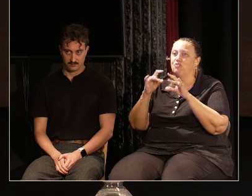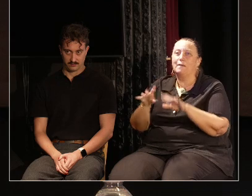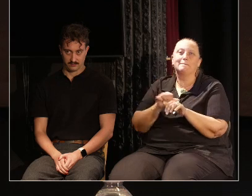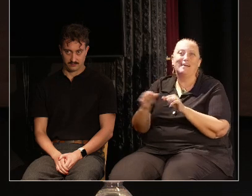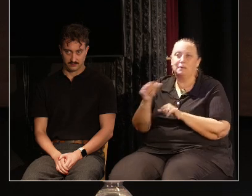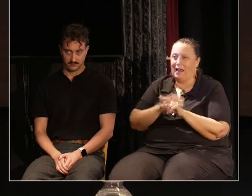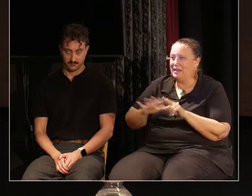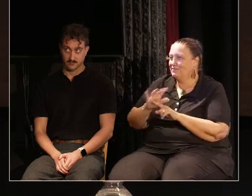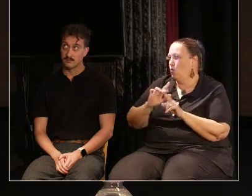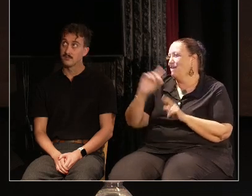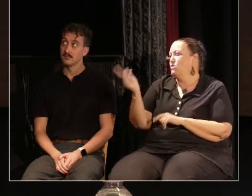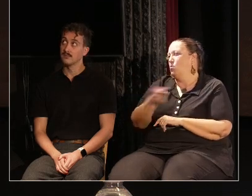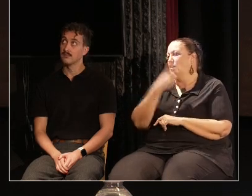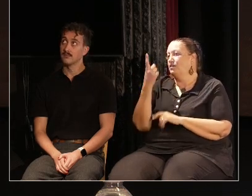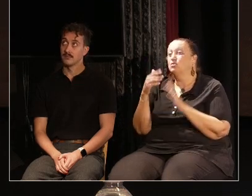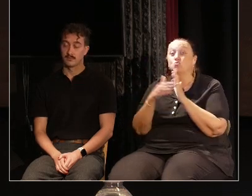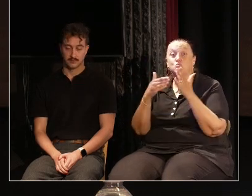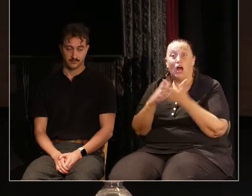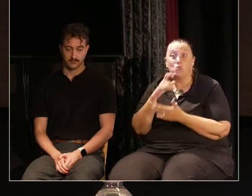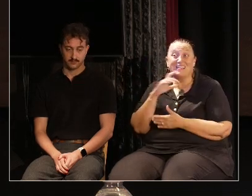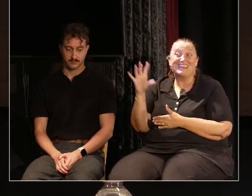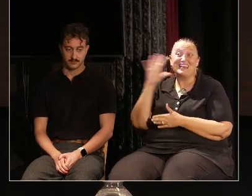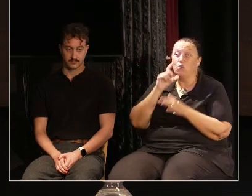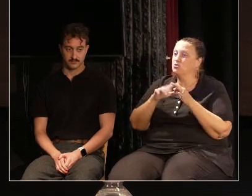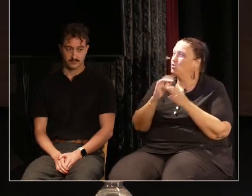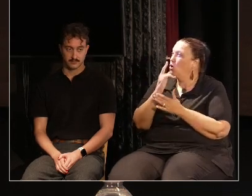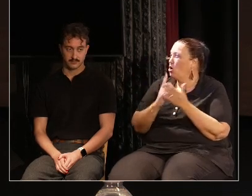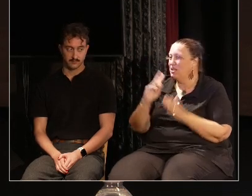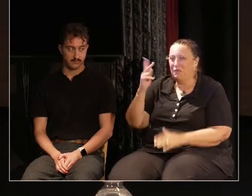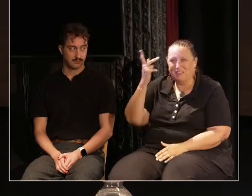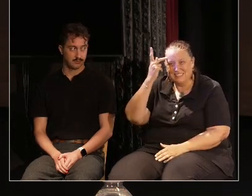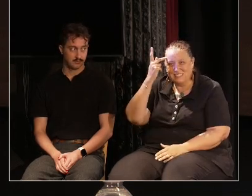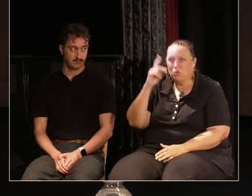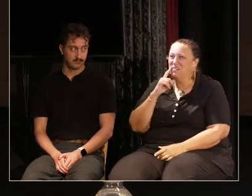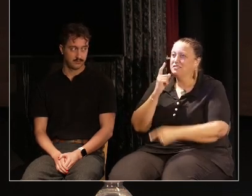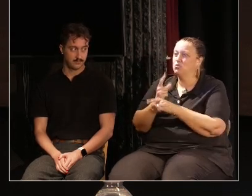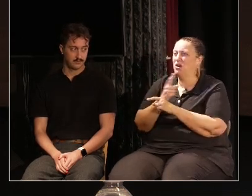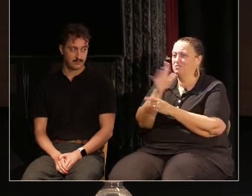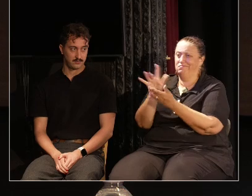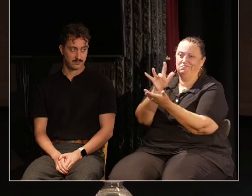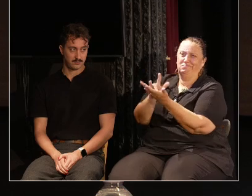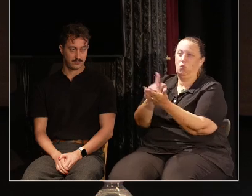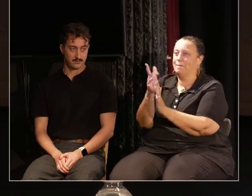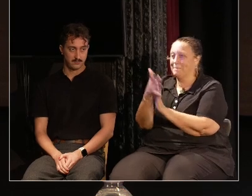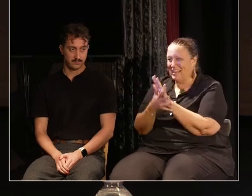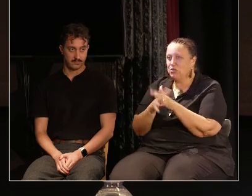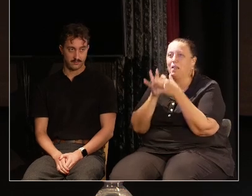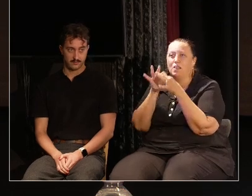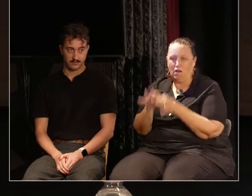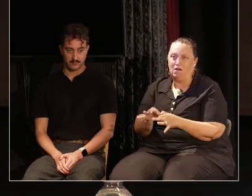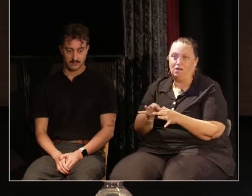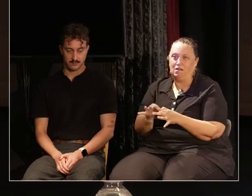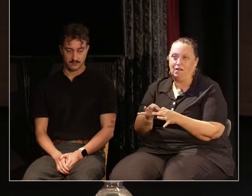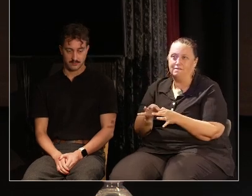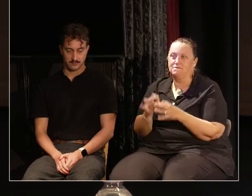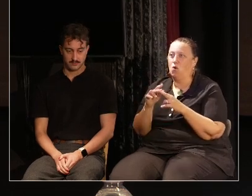So tonight we will hear questions that go beyond politics. They'll be speaking to the heart of what it means to belong,